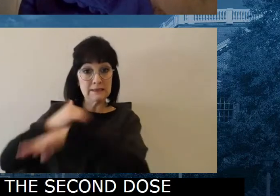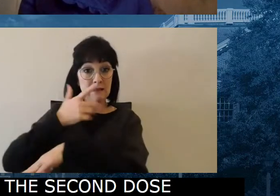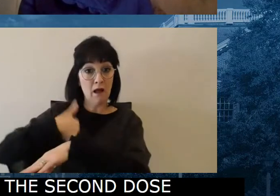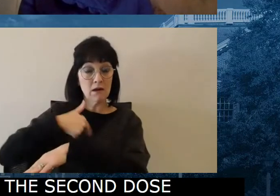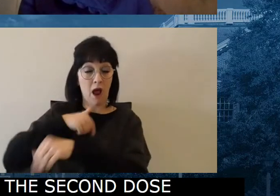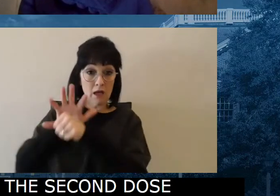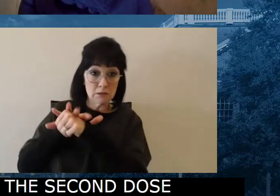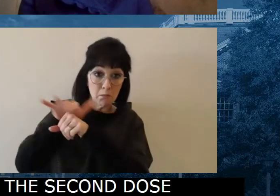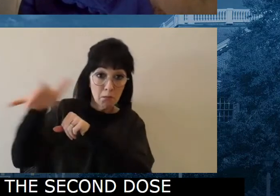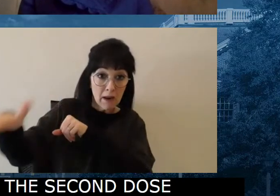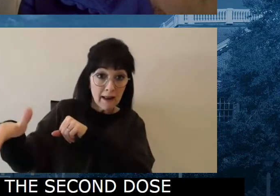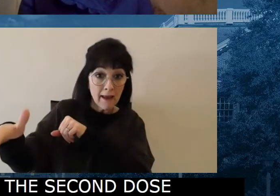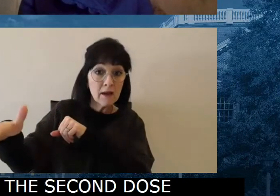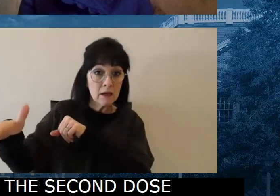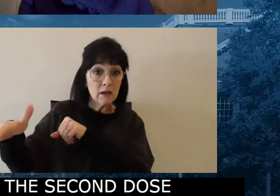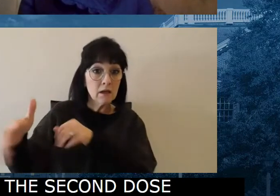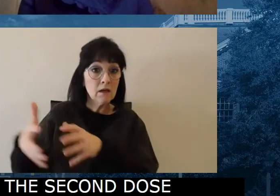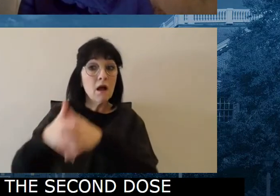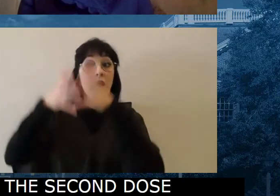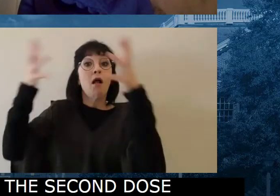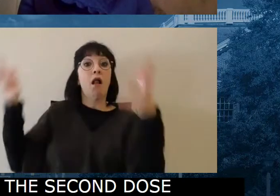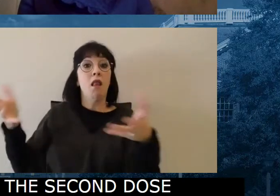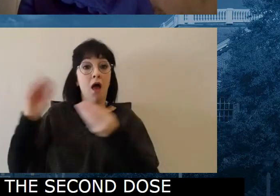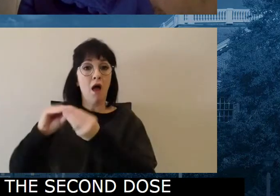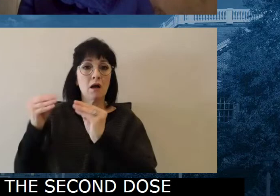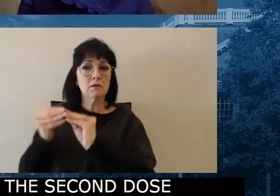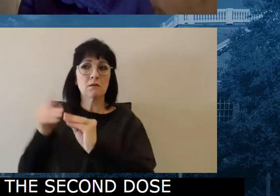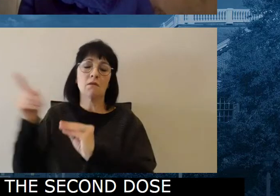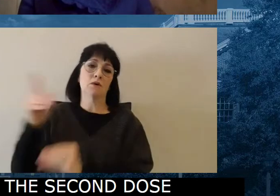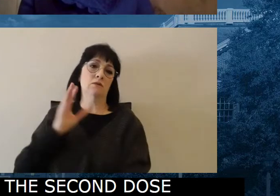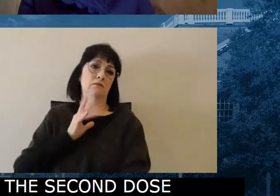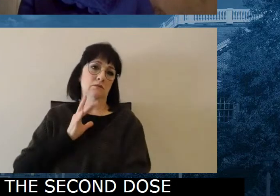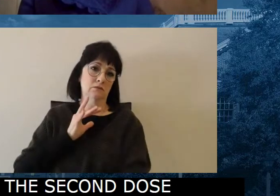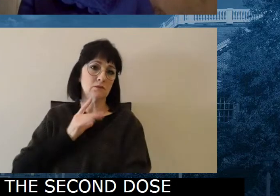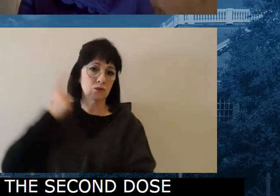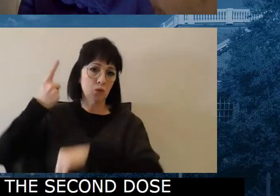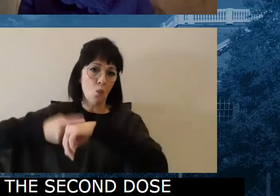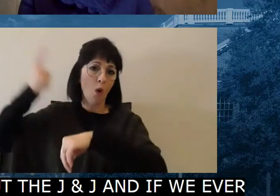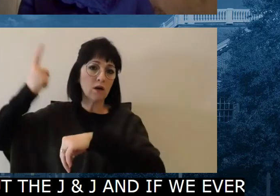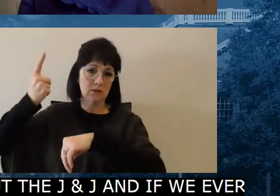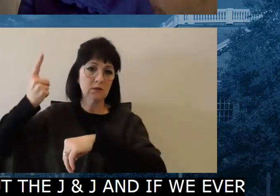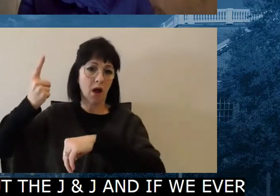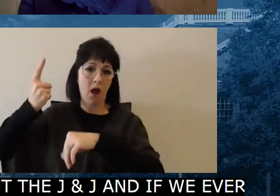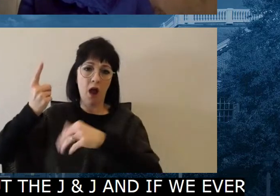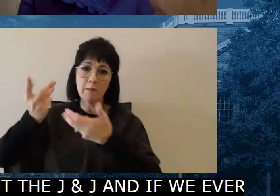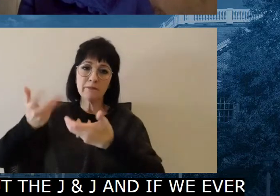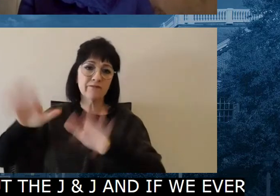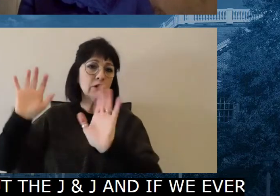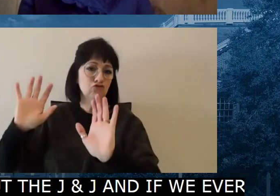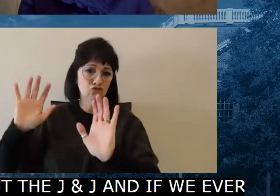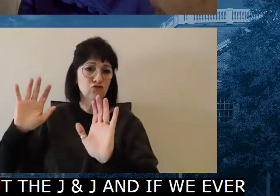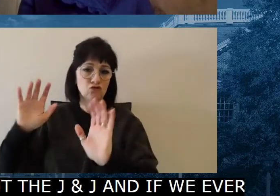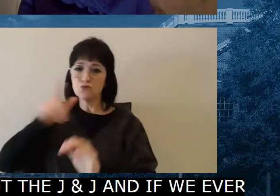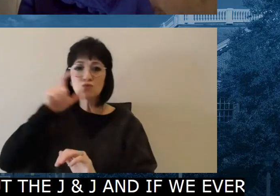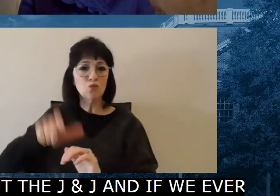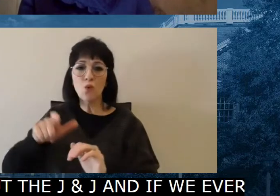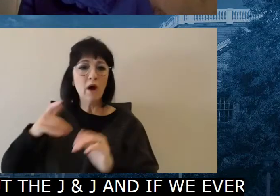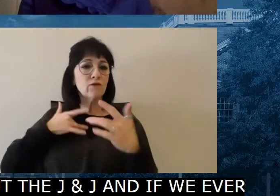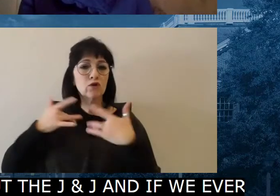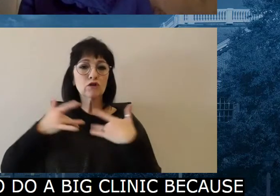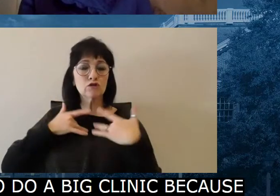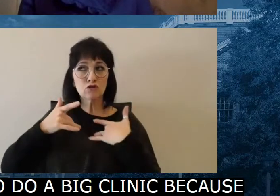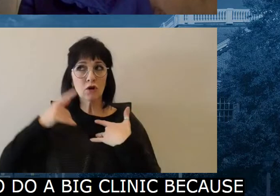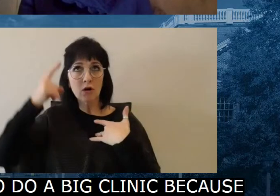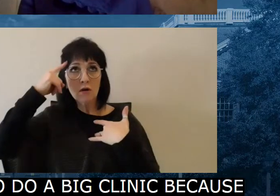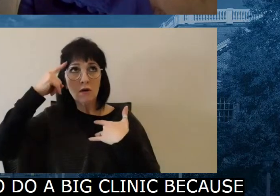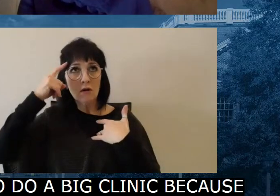opportunity to do a big clinic, because it's one and done. You don't have to worry about coming back 21 days or 28 days later. But you really